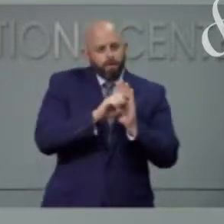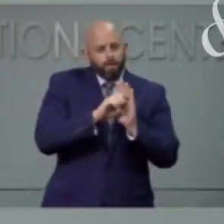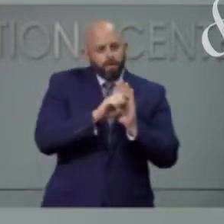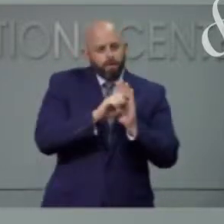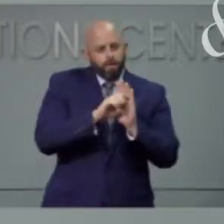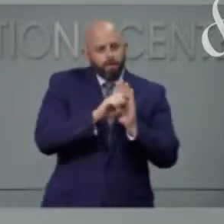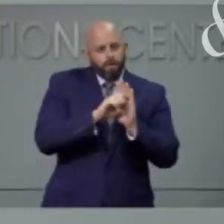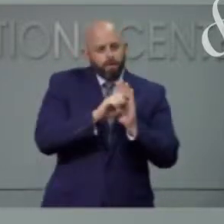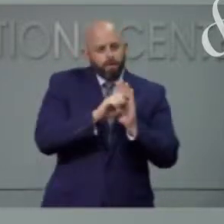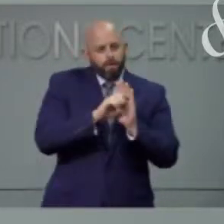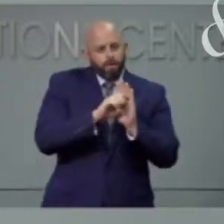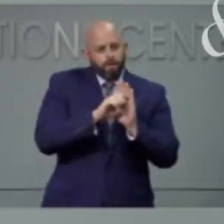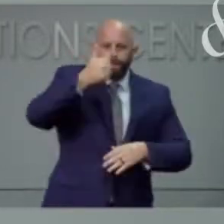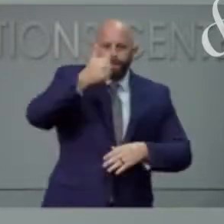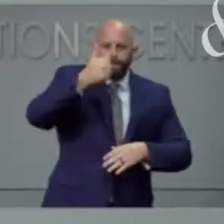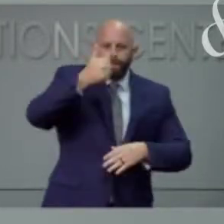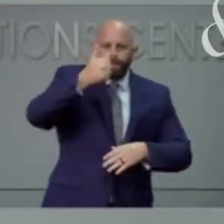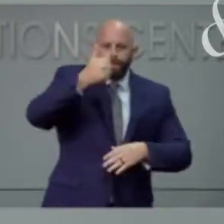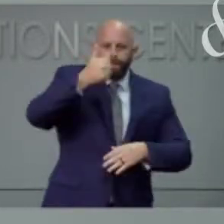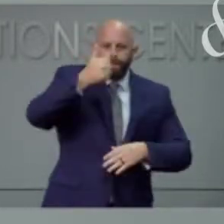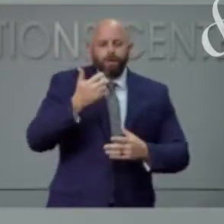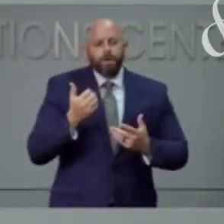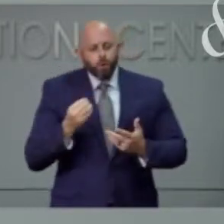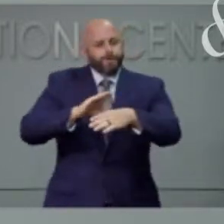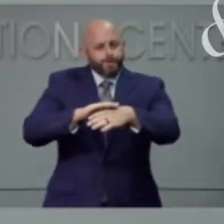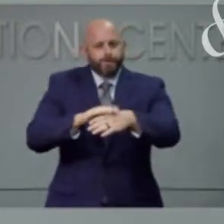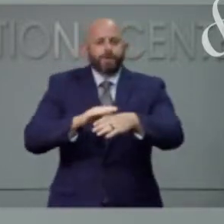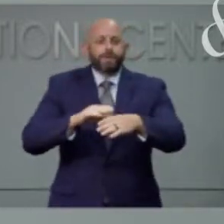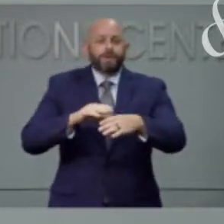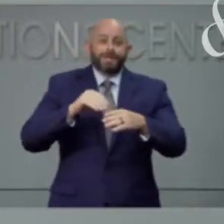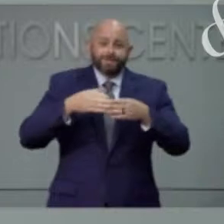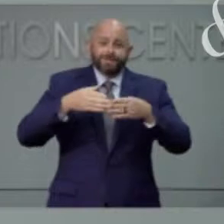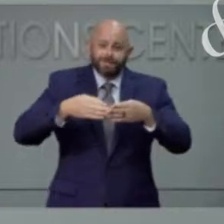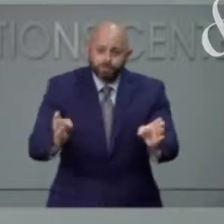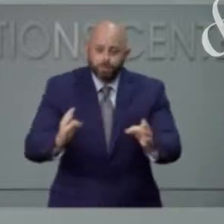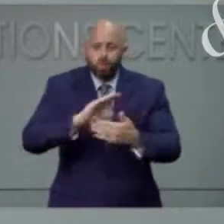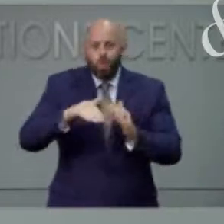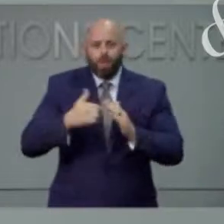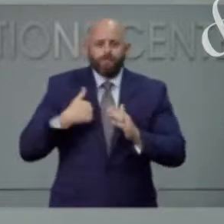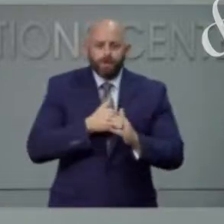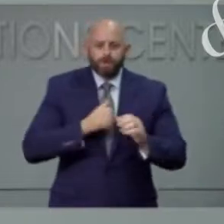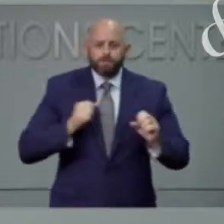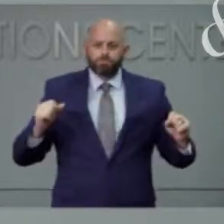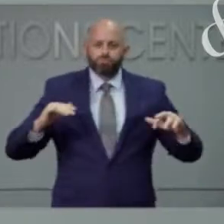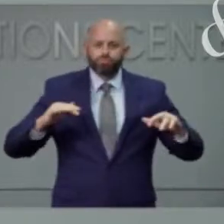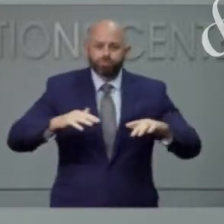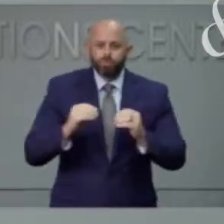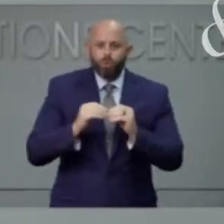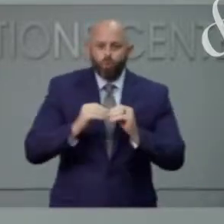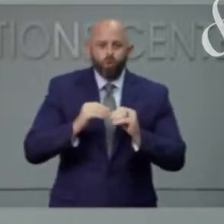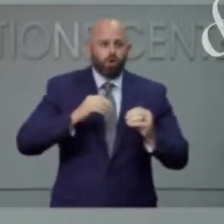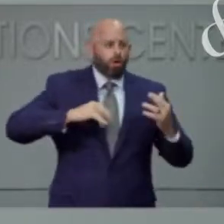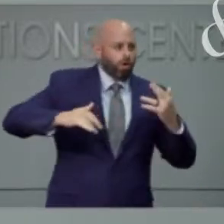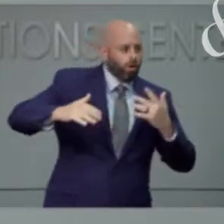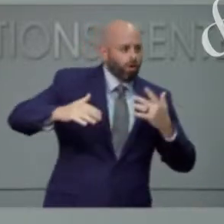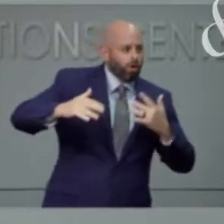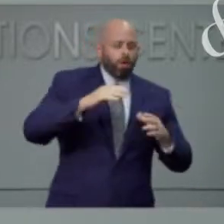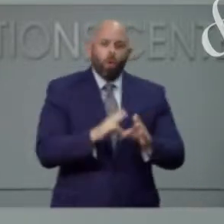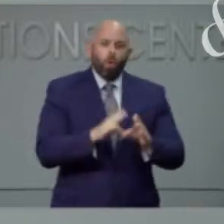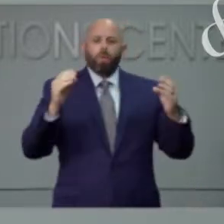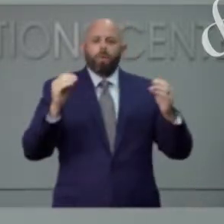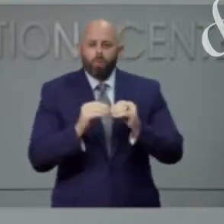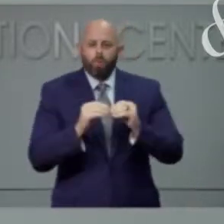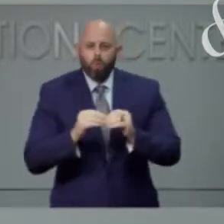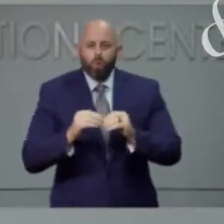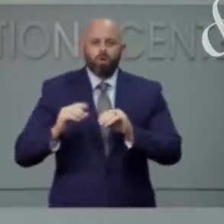everyone is that around more, as opportunities, as we've eased restrictions for the virus to move, we have to